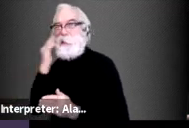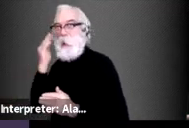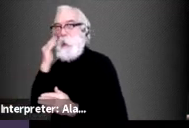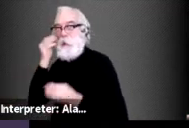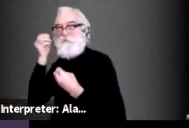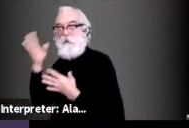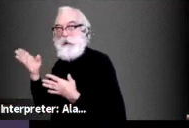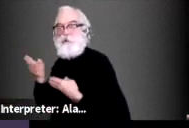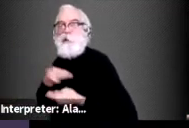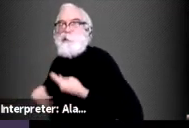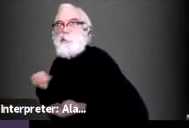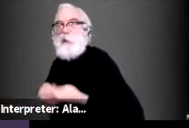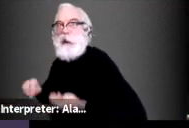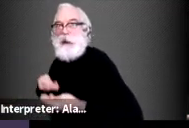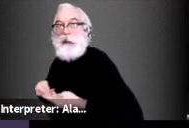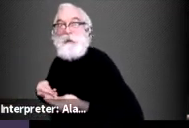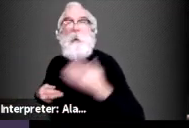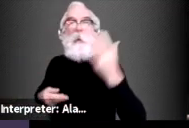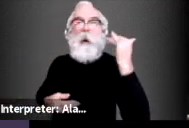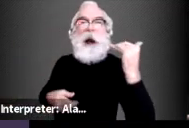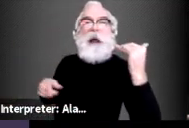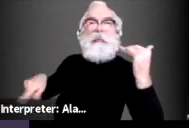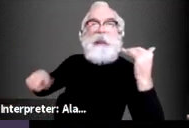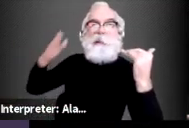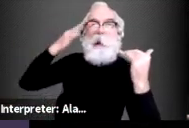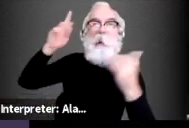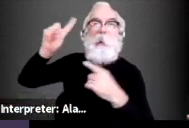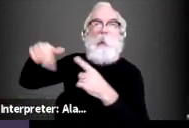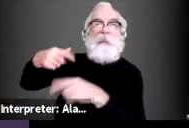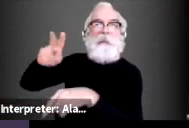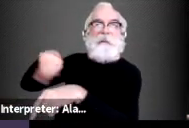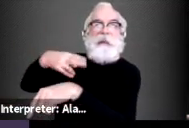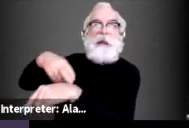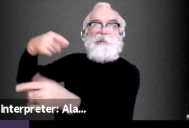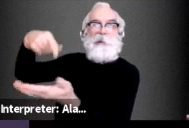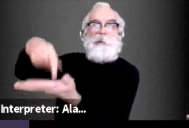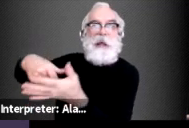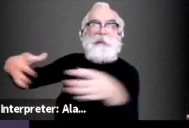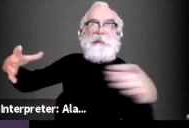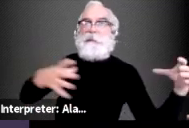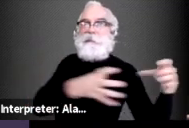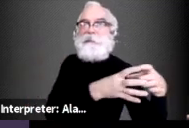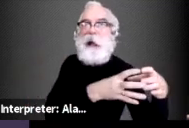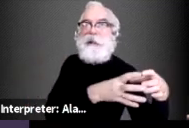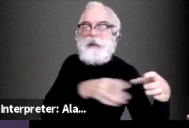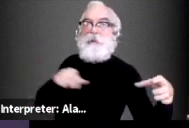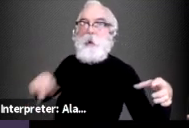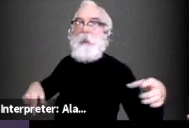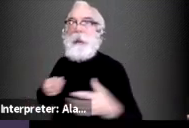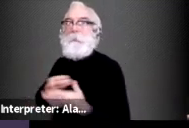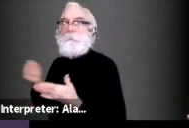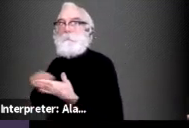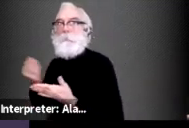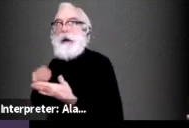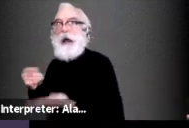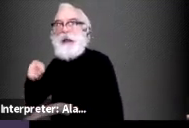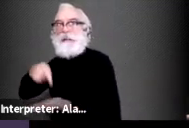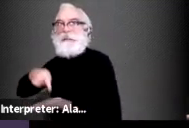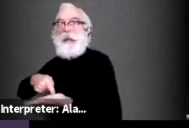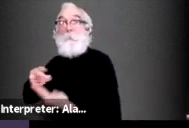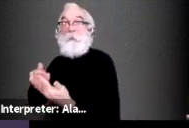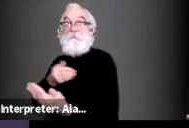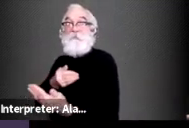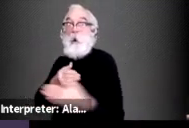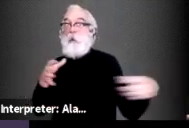debt was to be consolidated to make large profits from purchasing the debt in advance. Here is a depiction from a